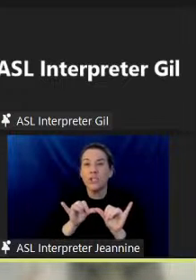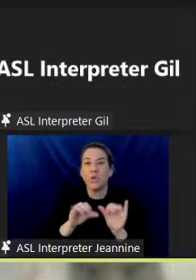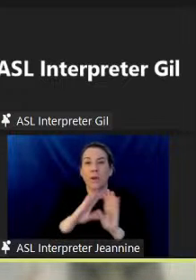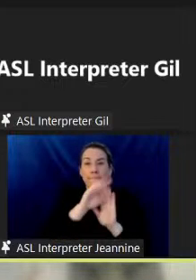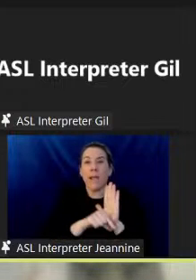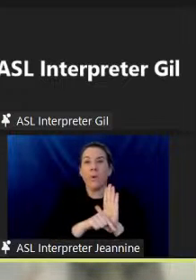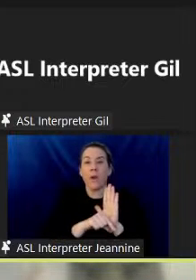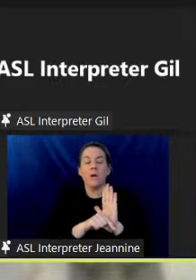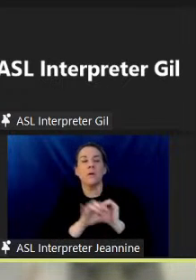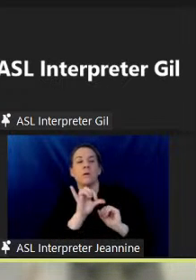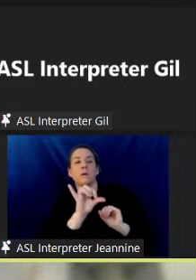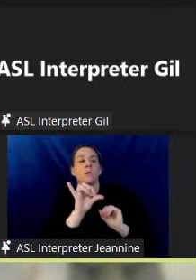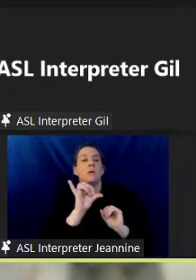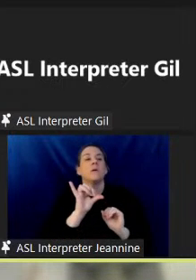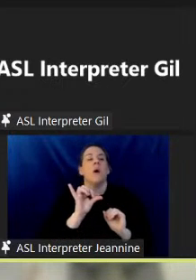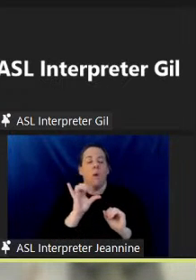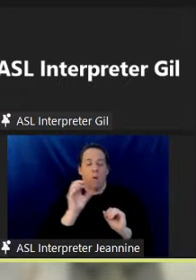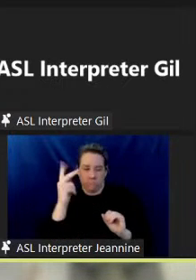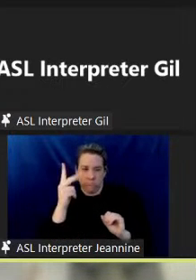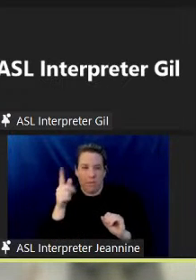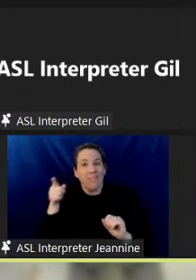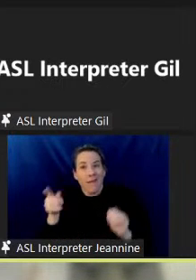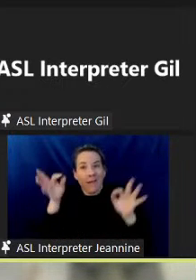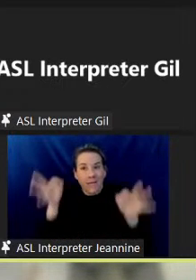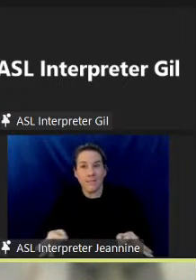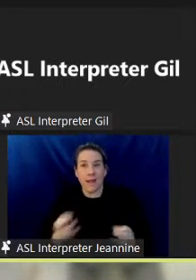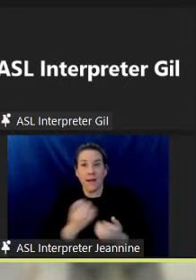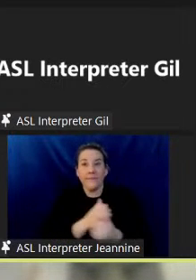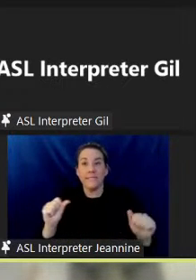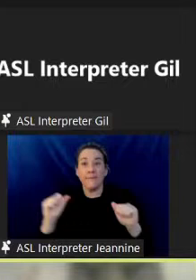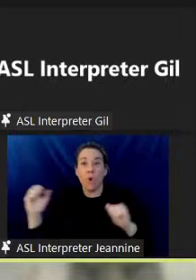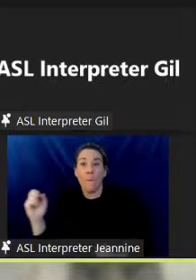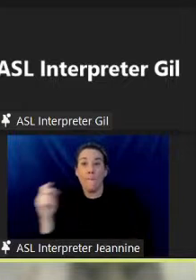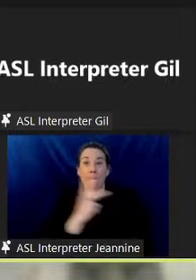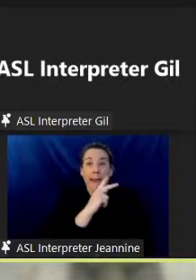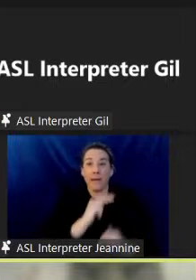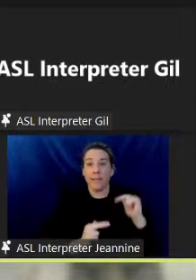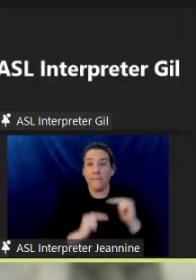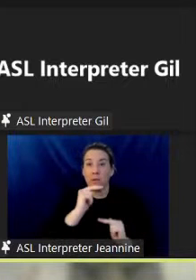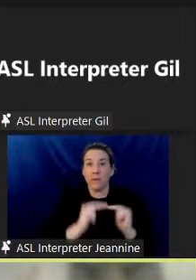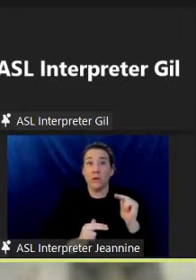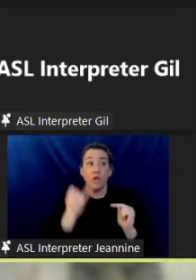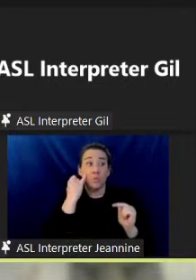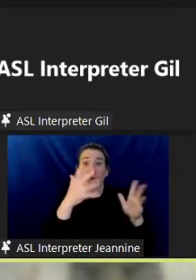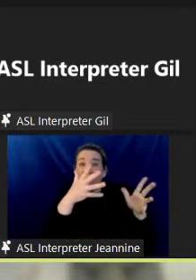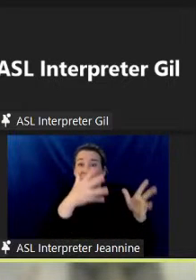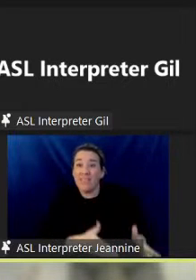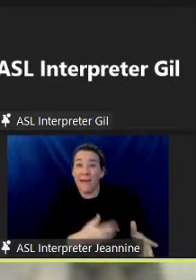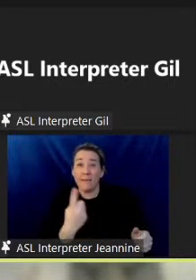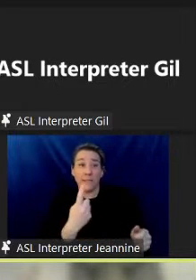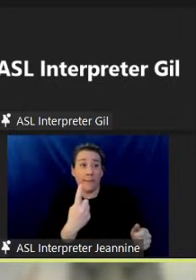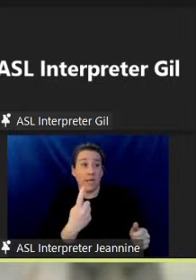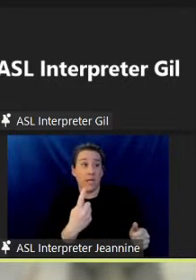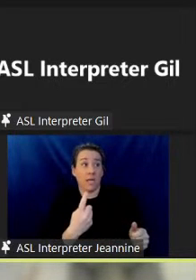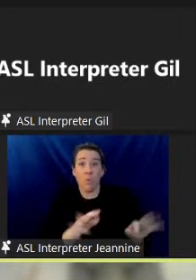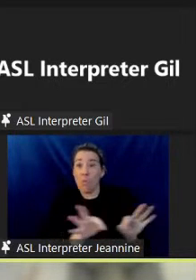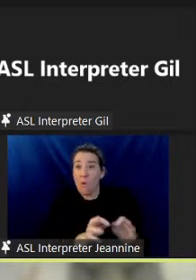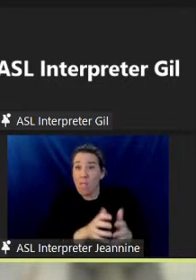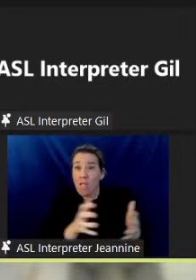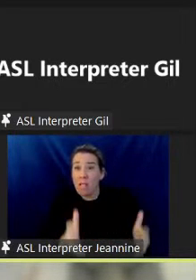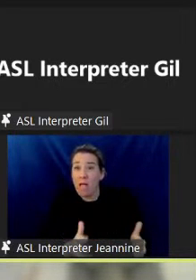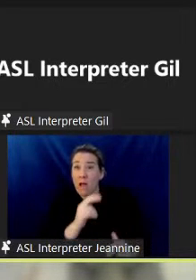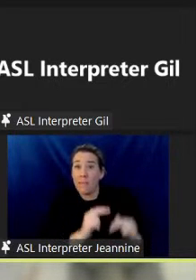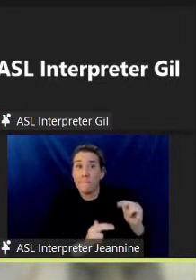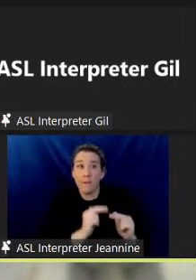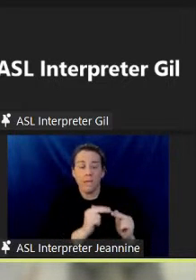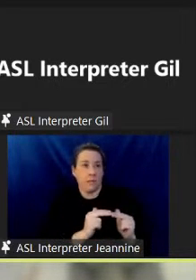knows whether it's safe to go back in those buildings. If you, for some reason, left valuables in a building following an earthquake, you